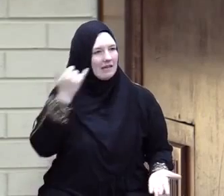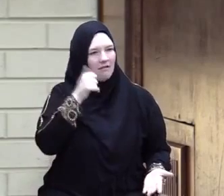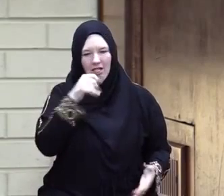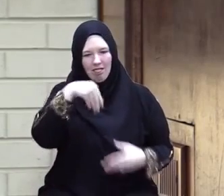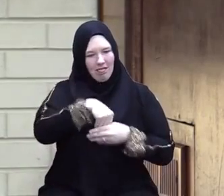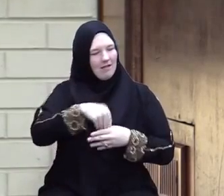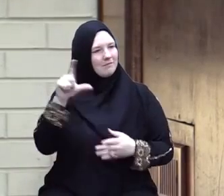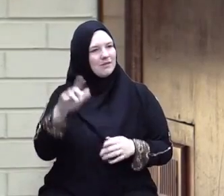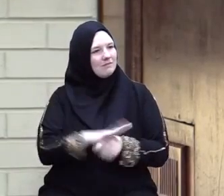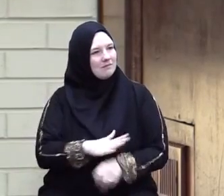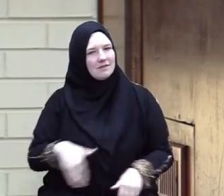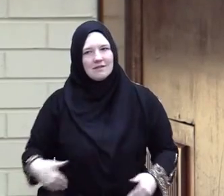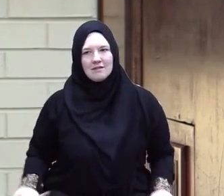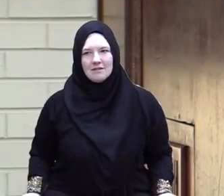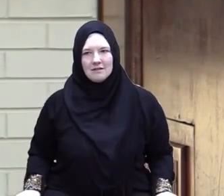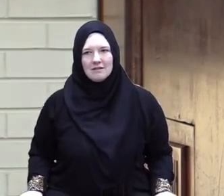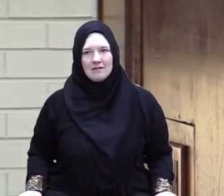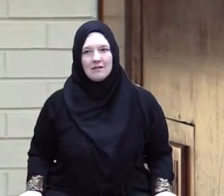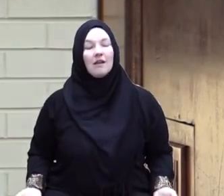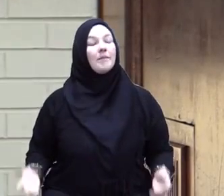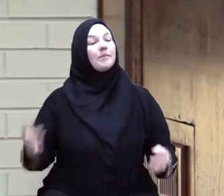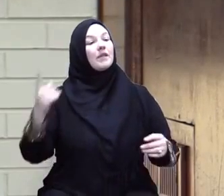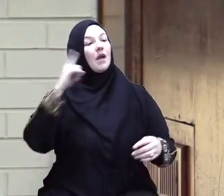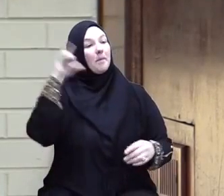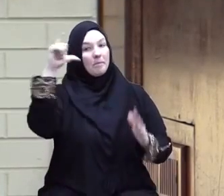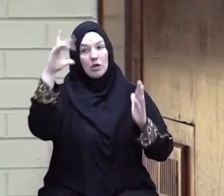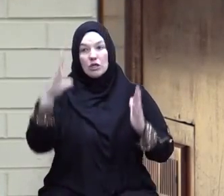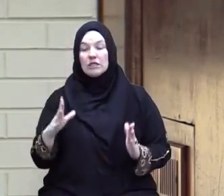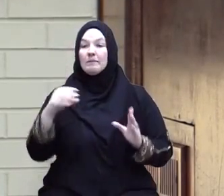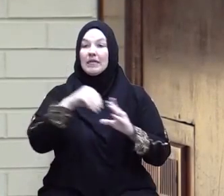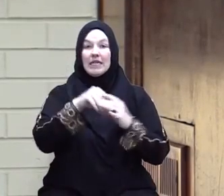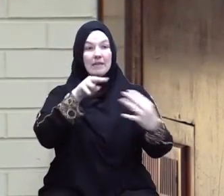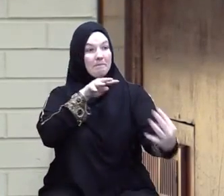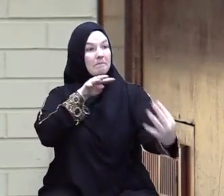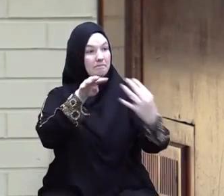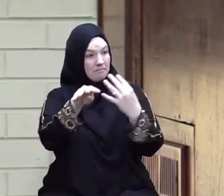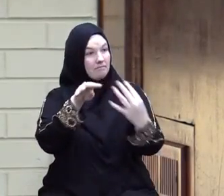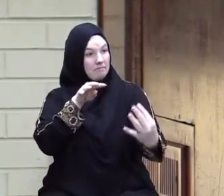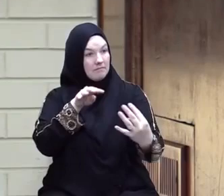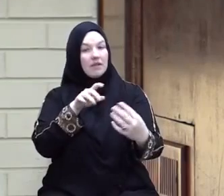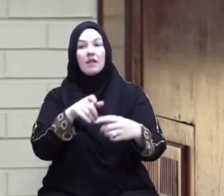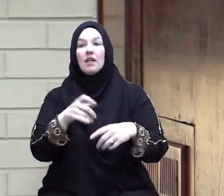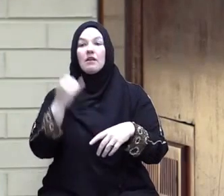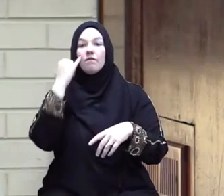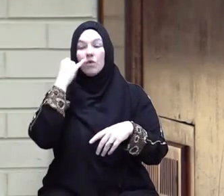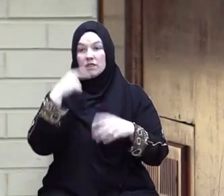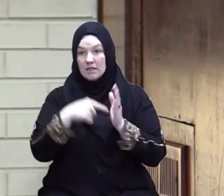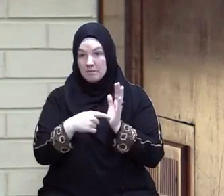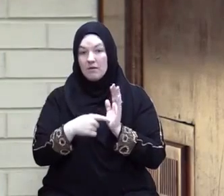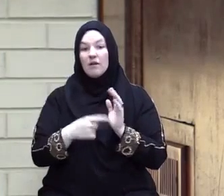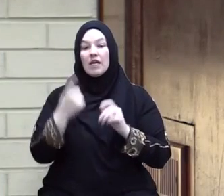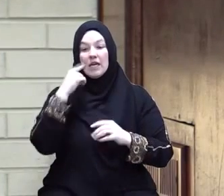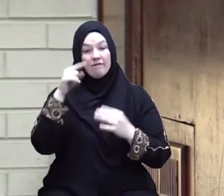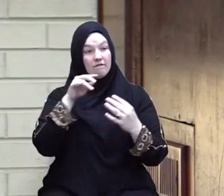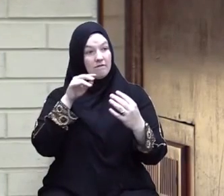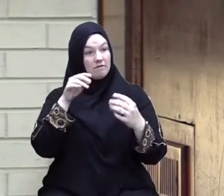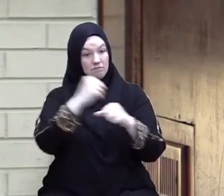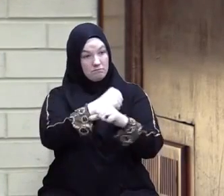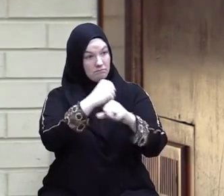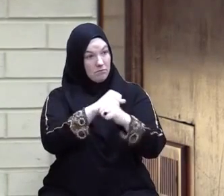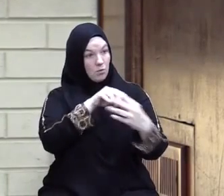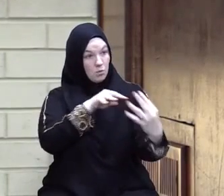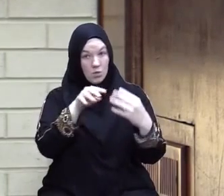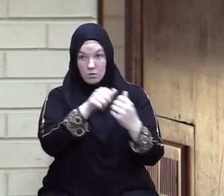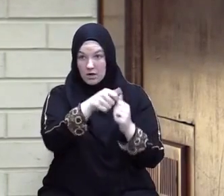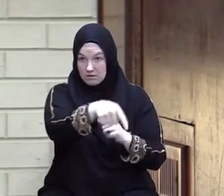an unbeliever in the battlefield who was fighting you seeks your protection, then give